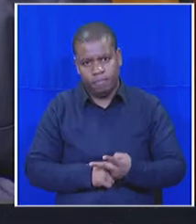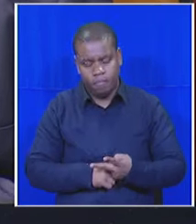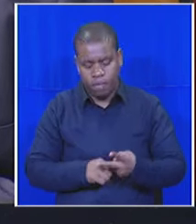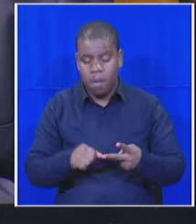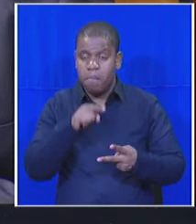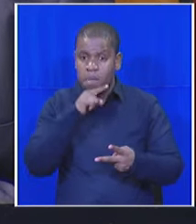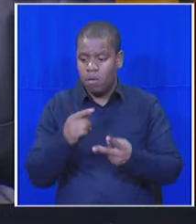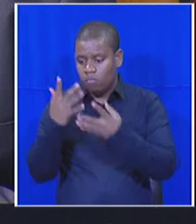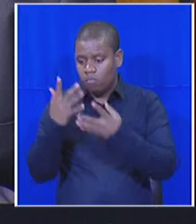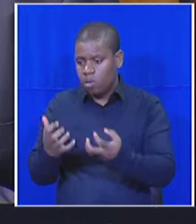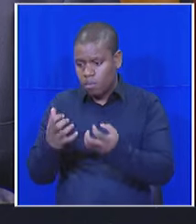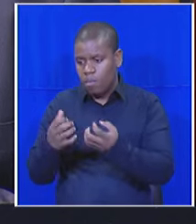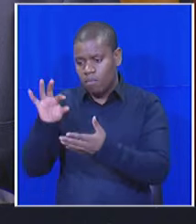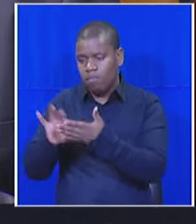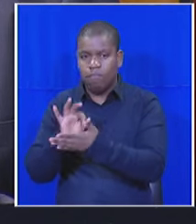is therefore agreed to.